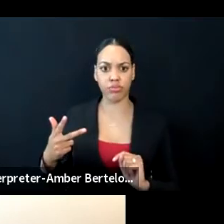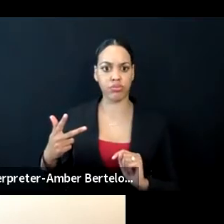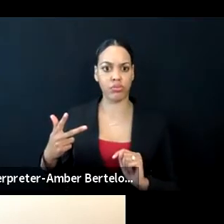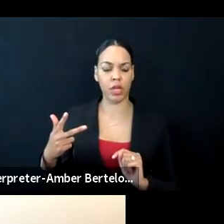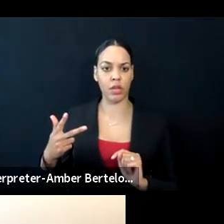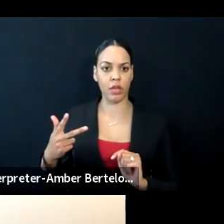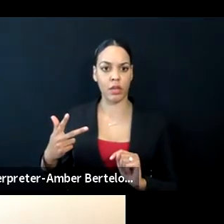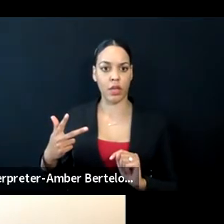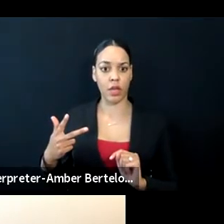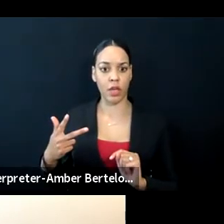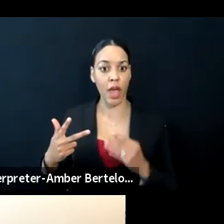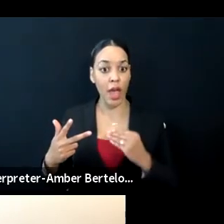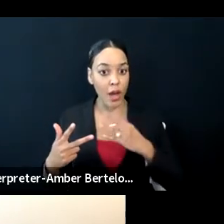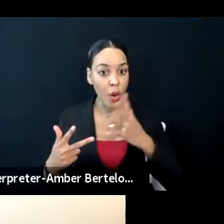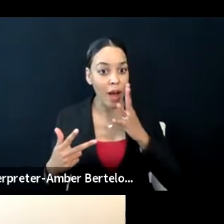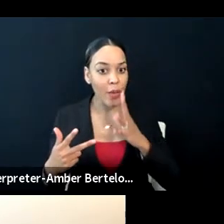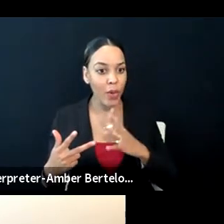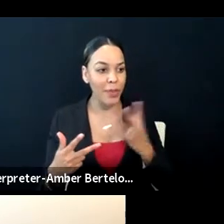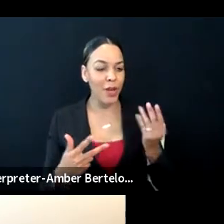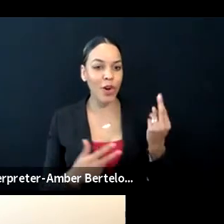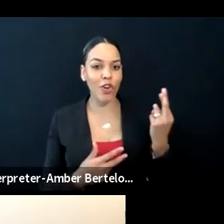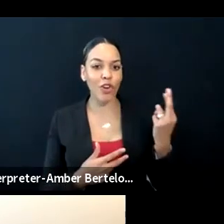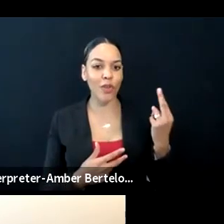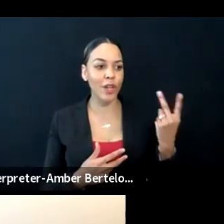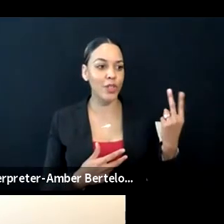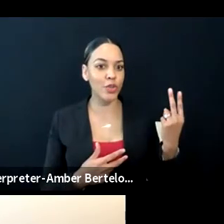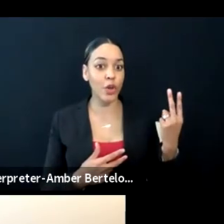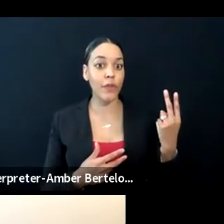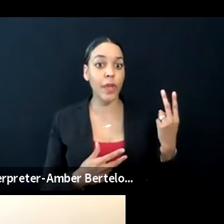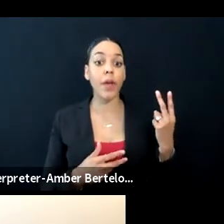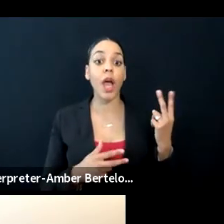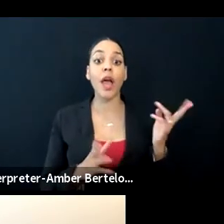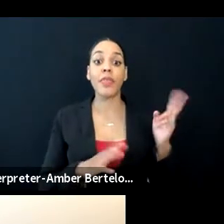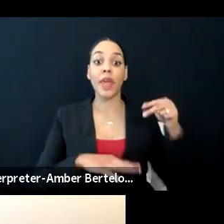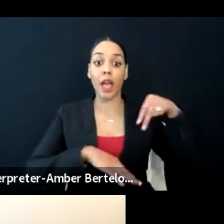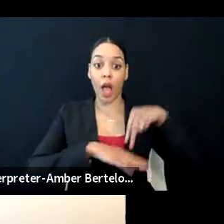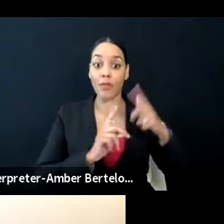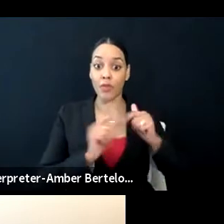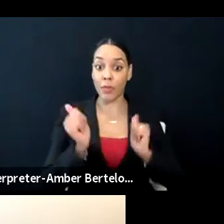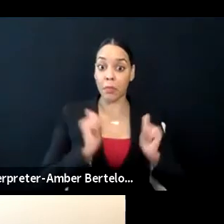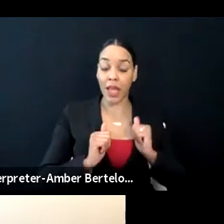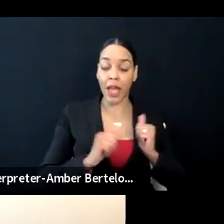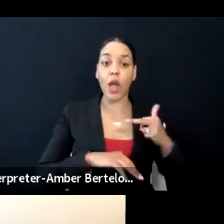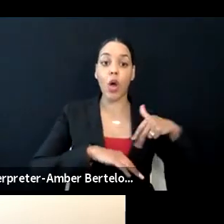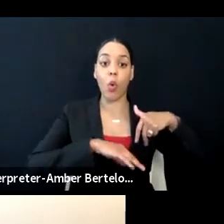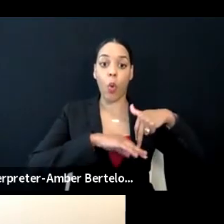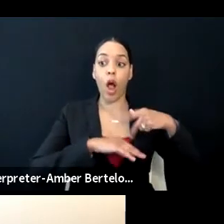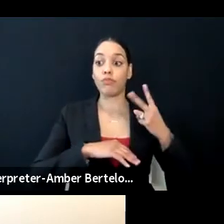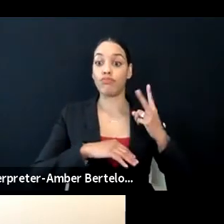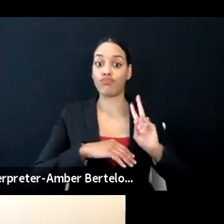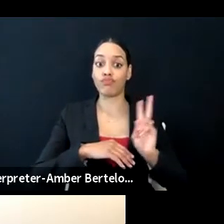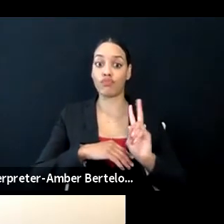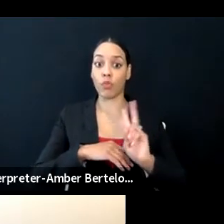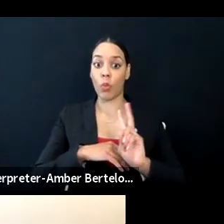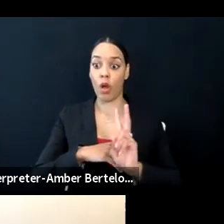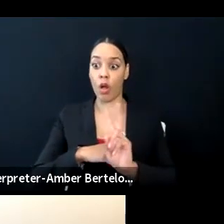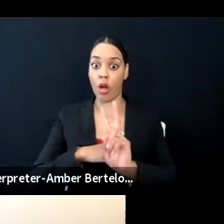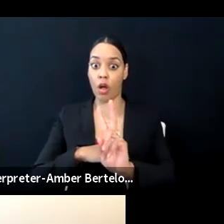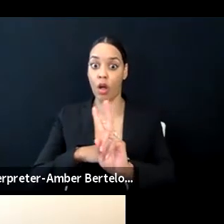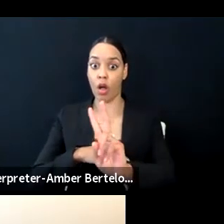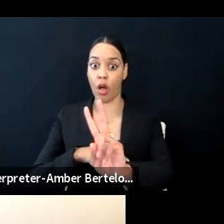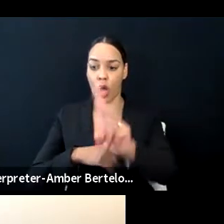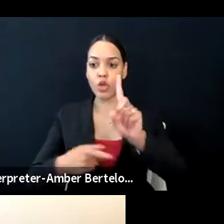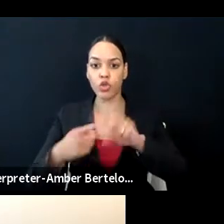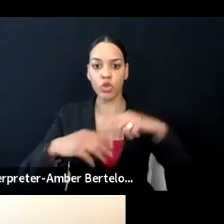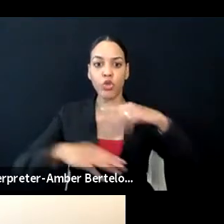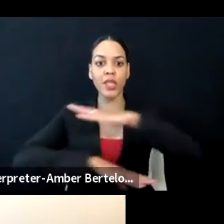a white woman and her girlfriend got up, walked all the way across the theater down to come to the stage